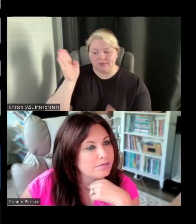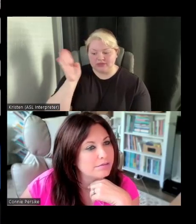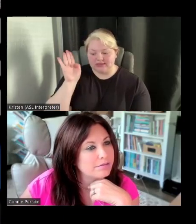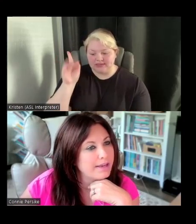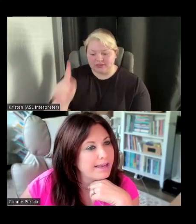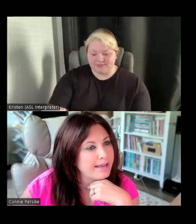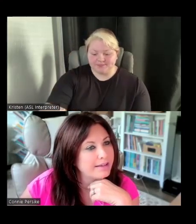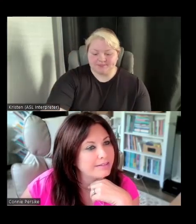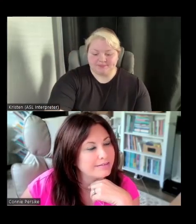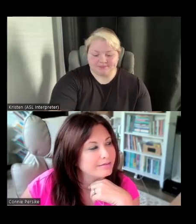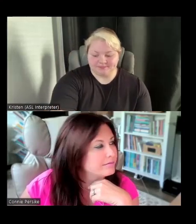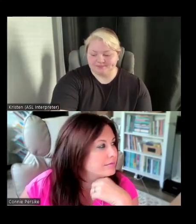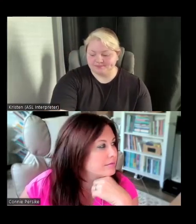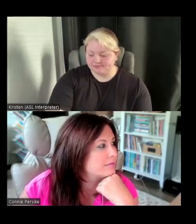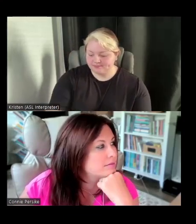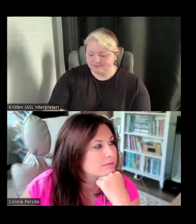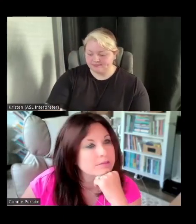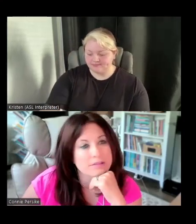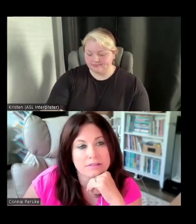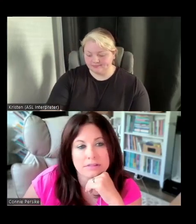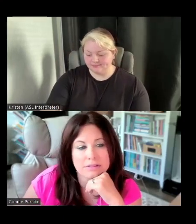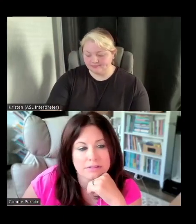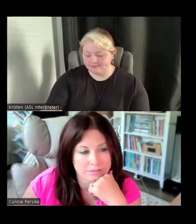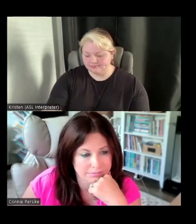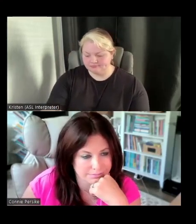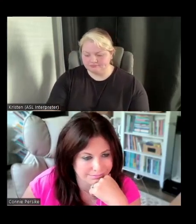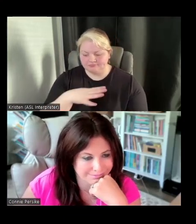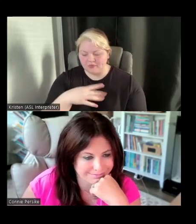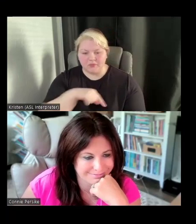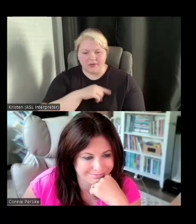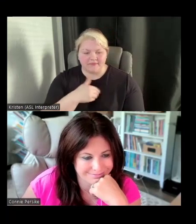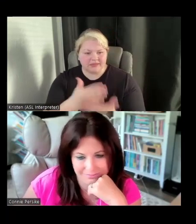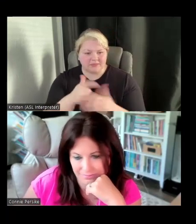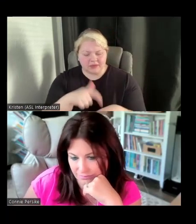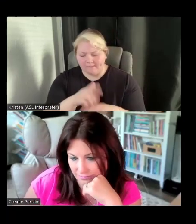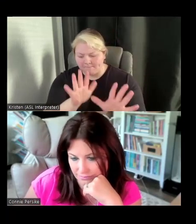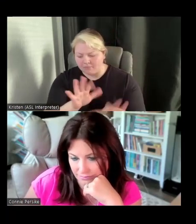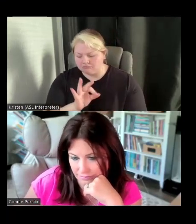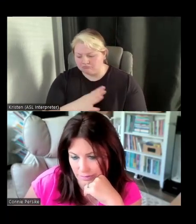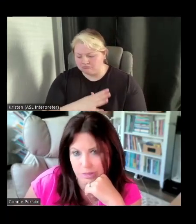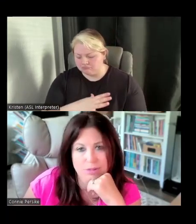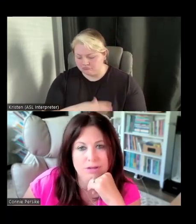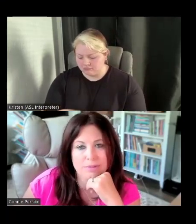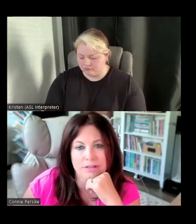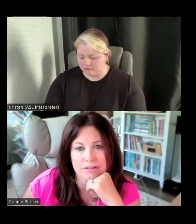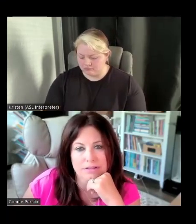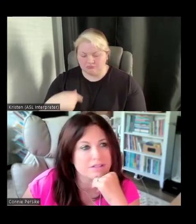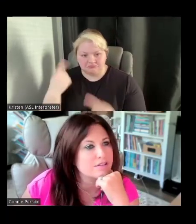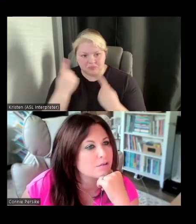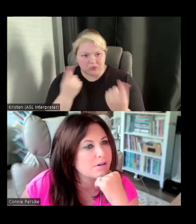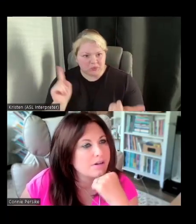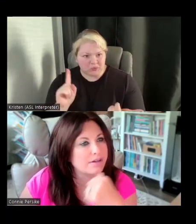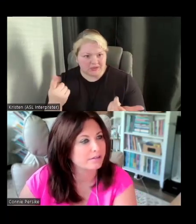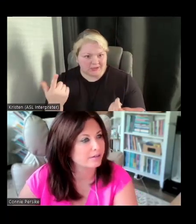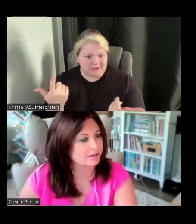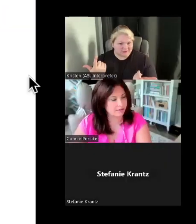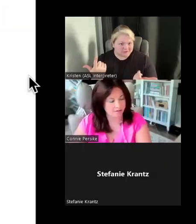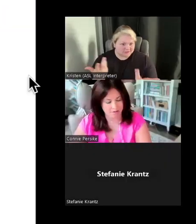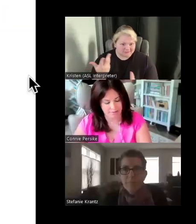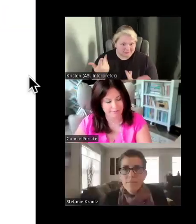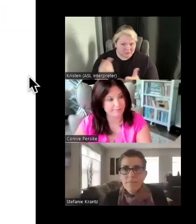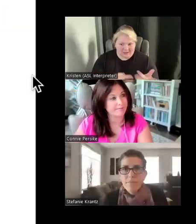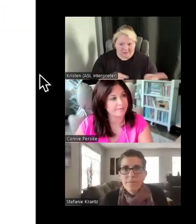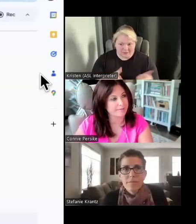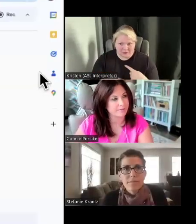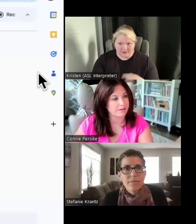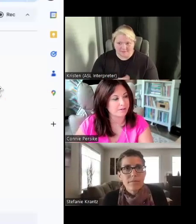now. Good. We have a couple minutes. Take your time. I wonder where it went. That's so odd.